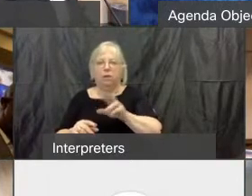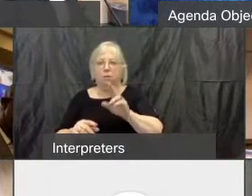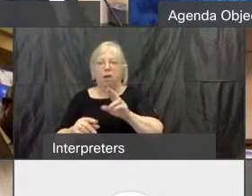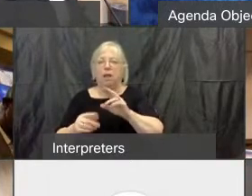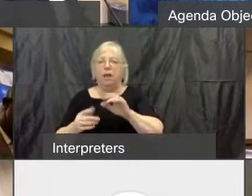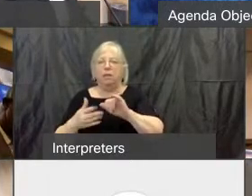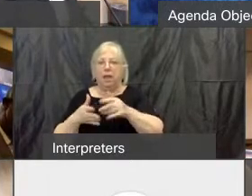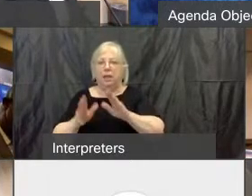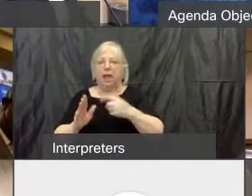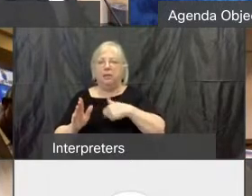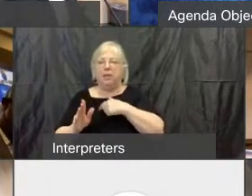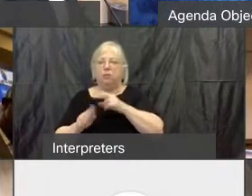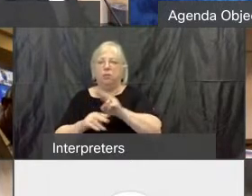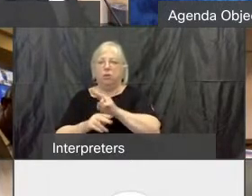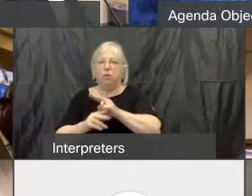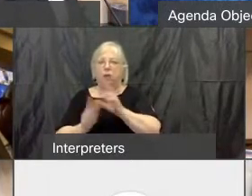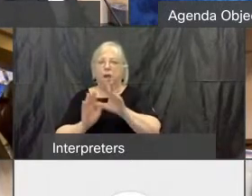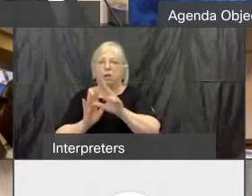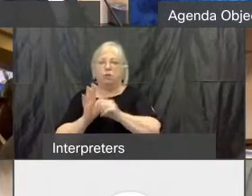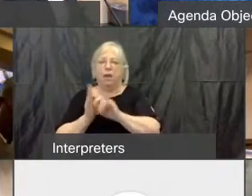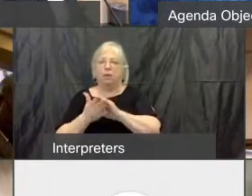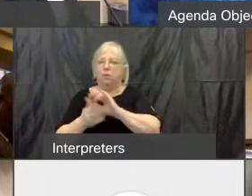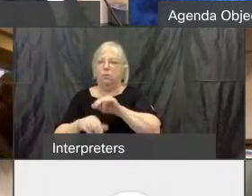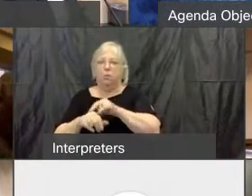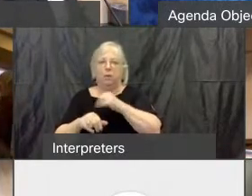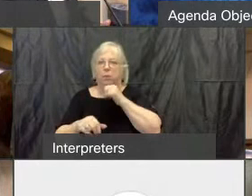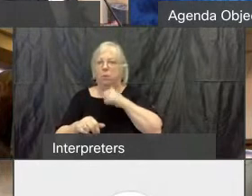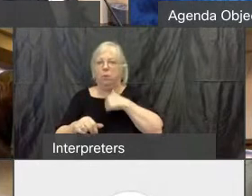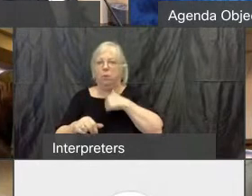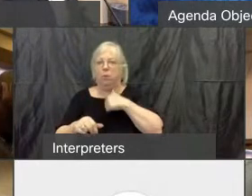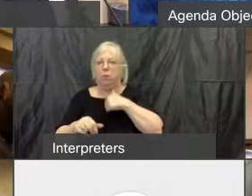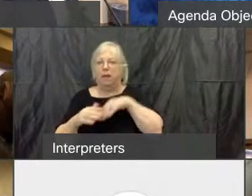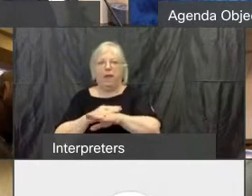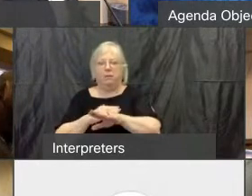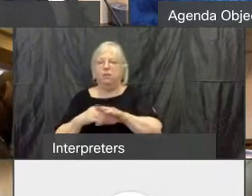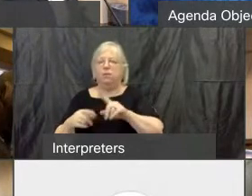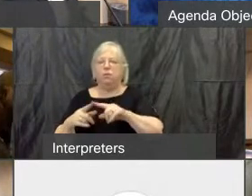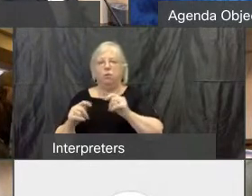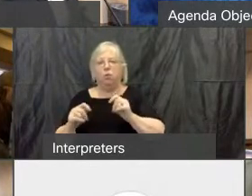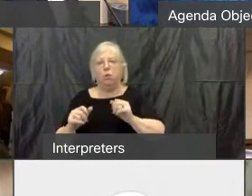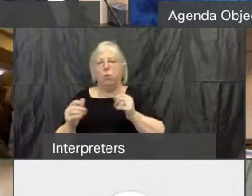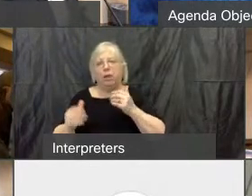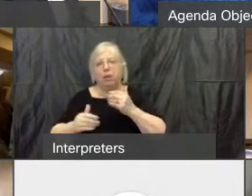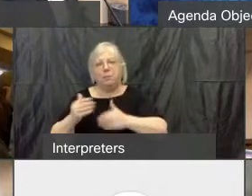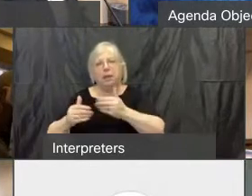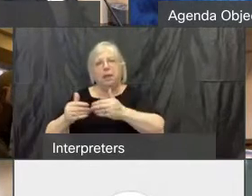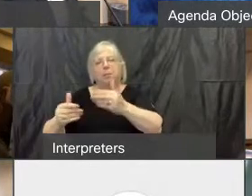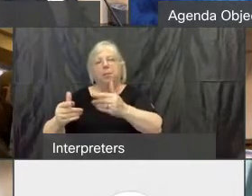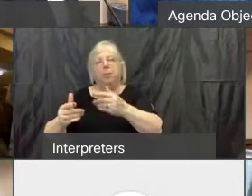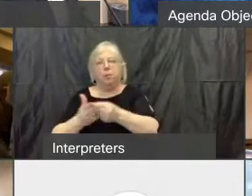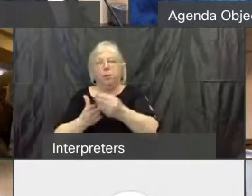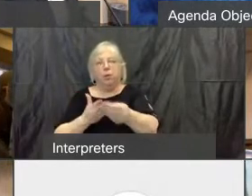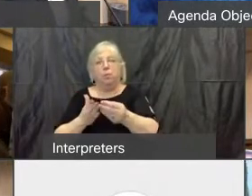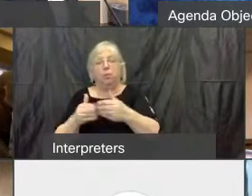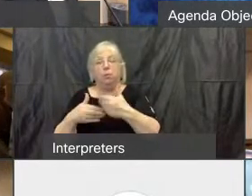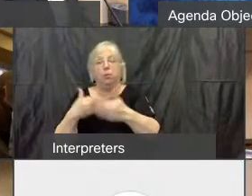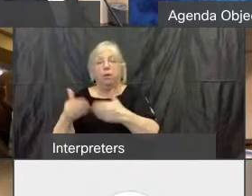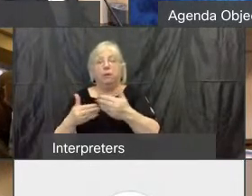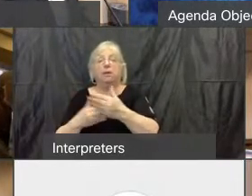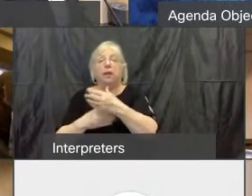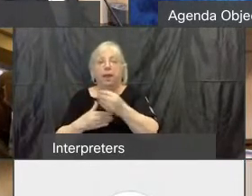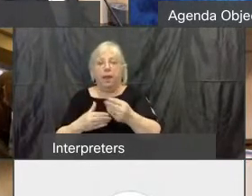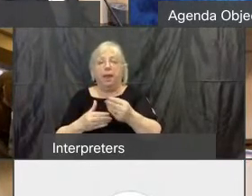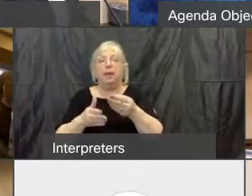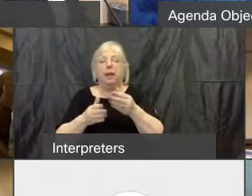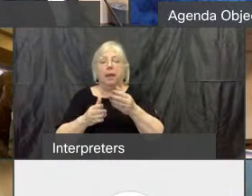to use contracts that we normally wouldn't have access to, which expedites the procurement process, but also allows us to get